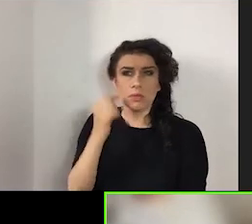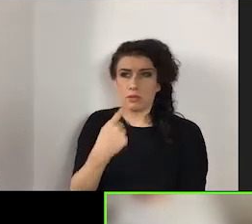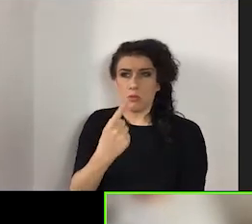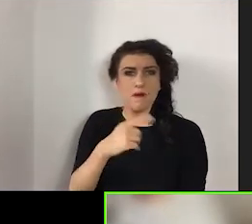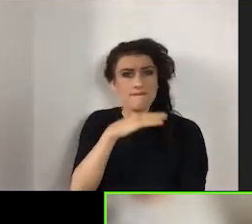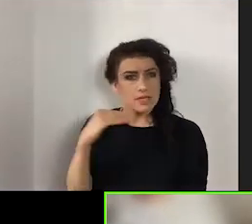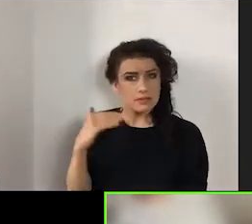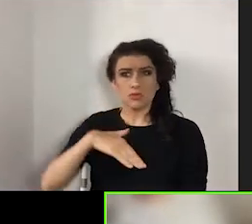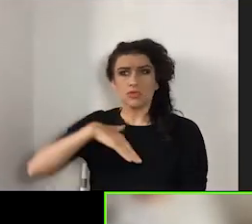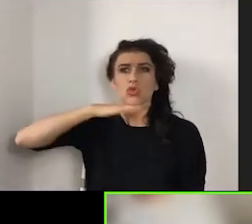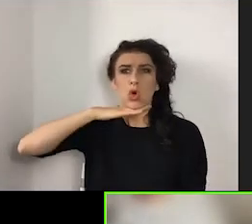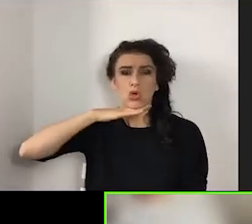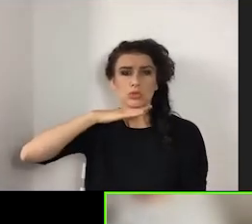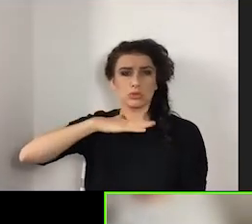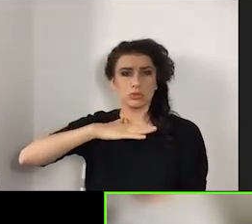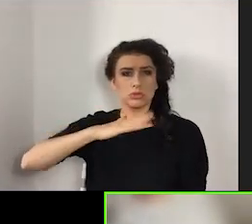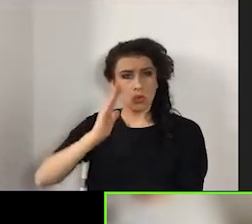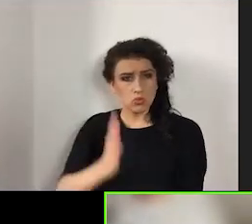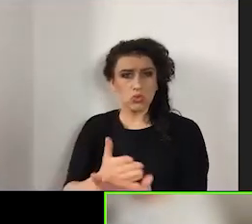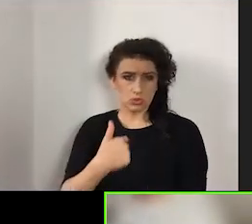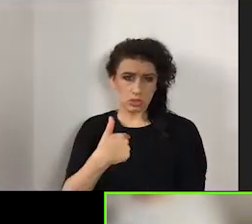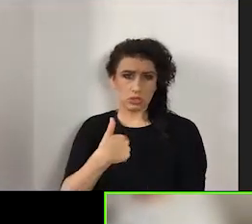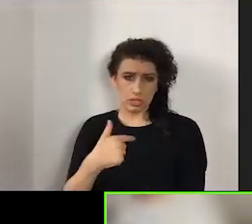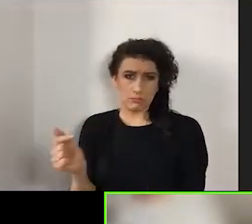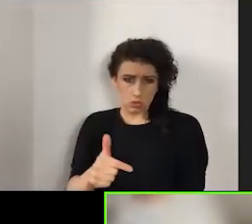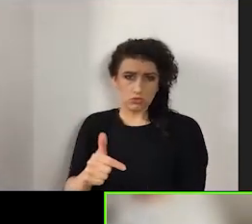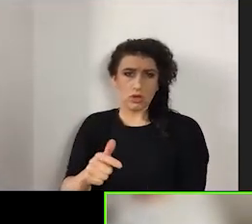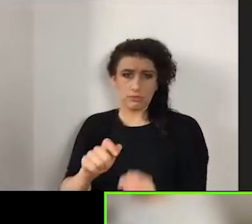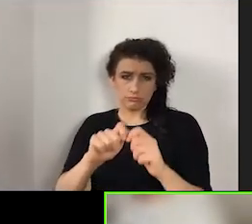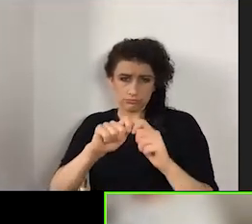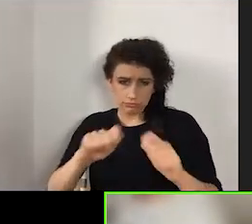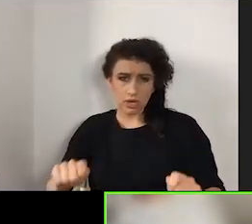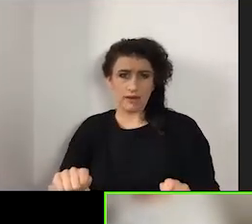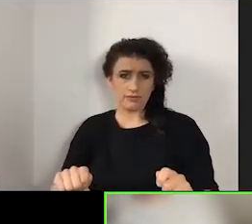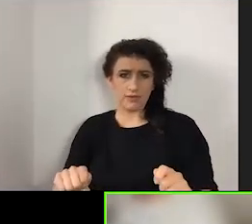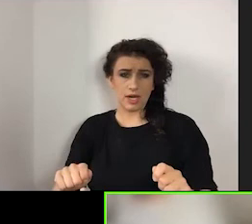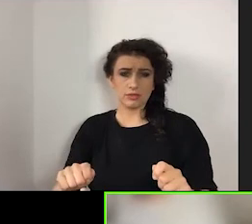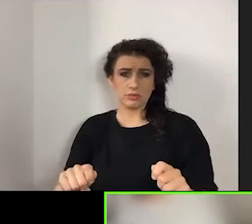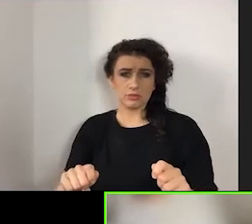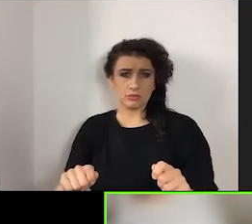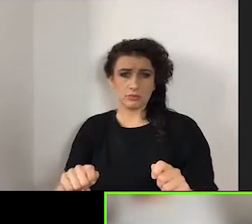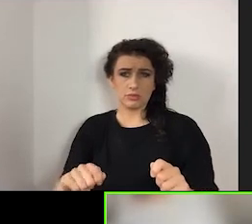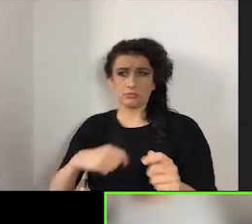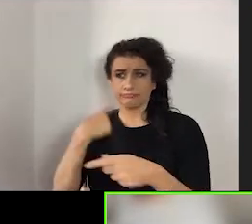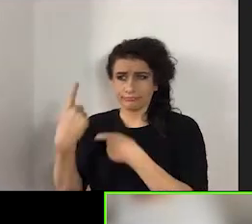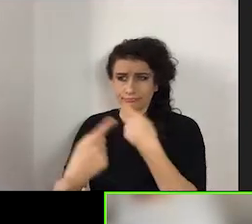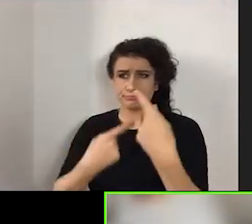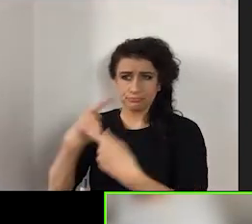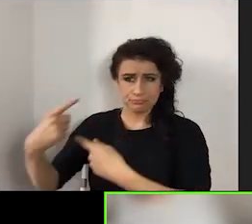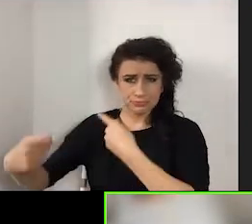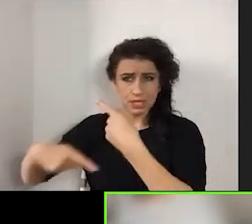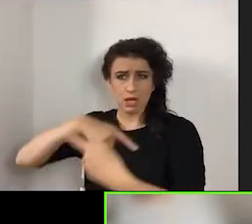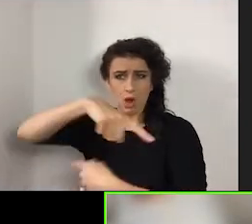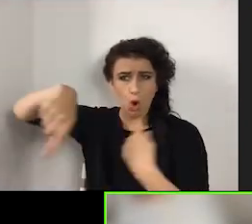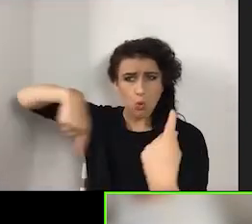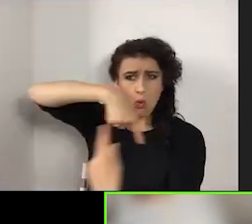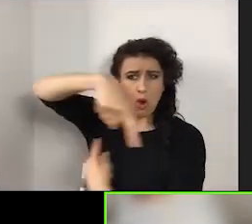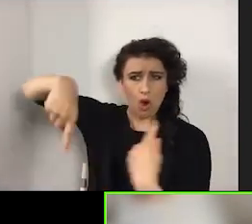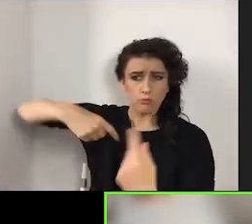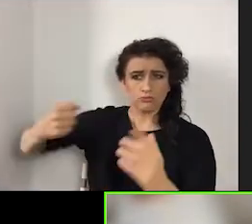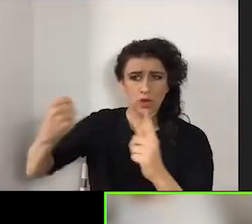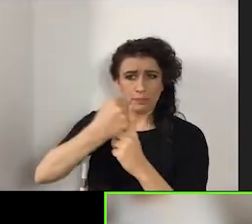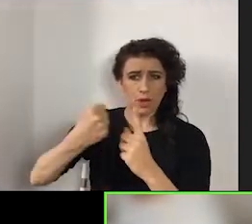So we adapted the project to provide women that are ready to leave